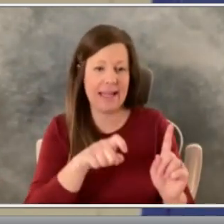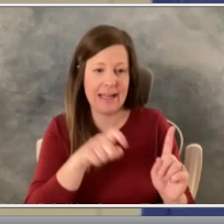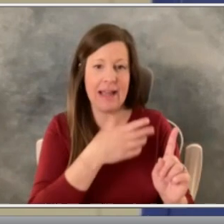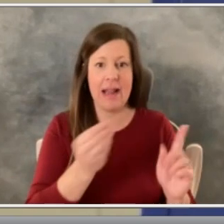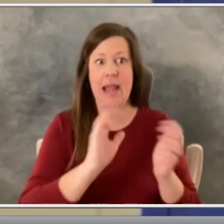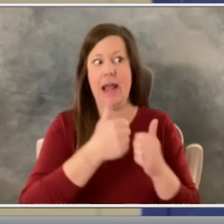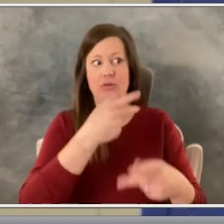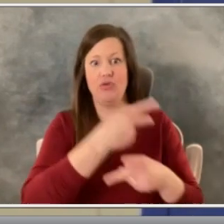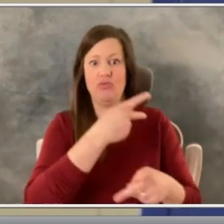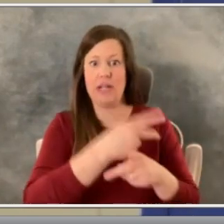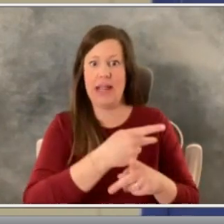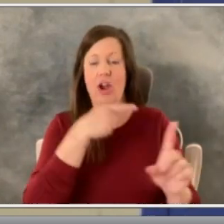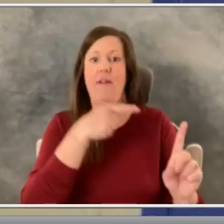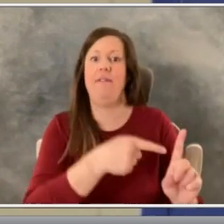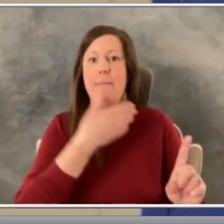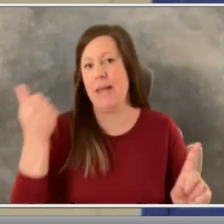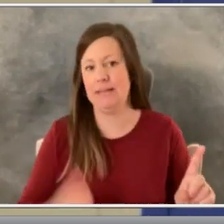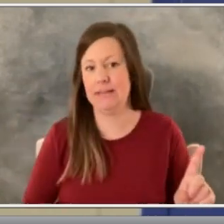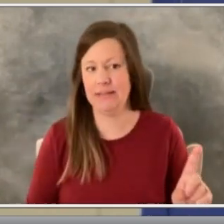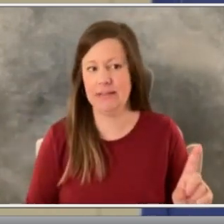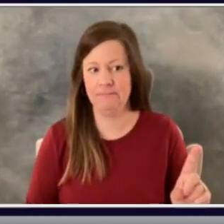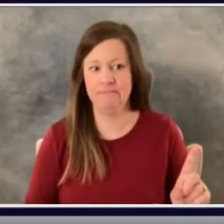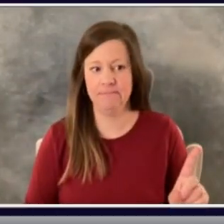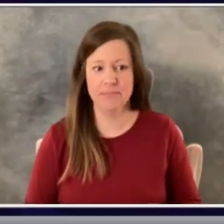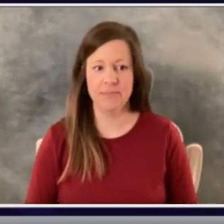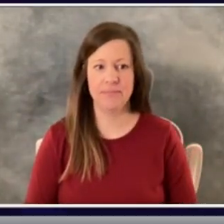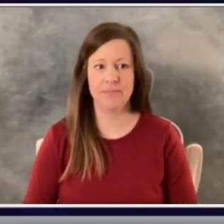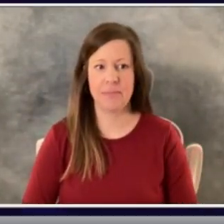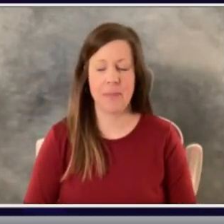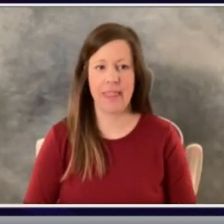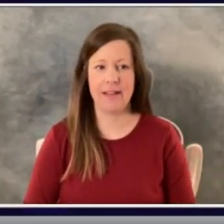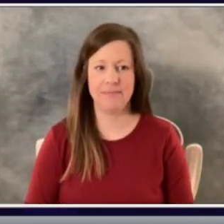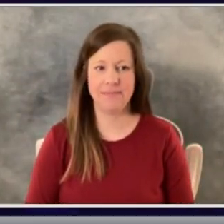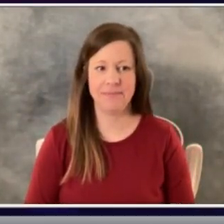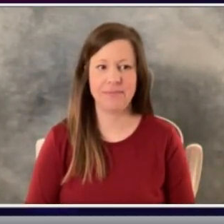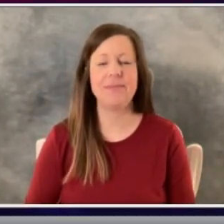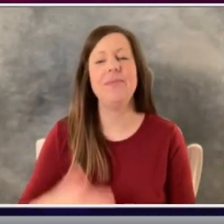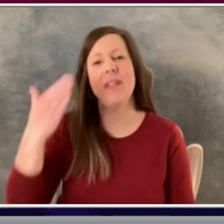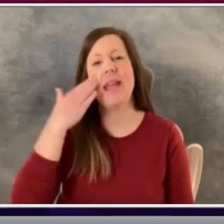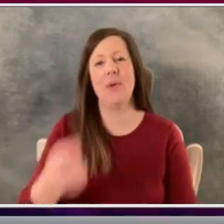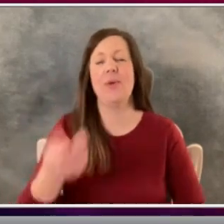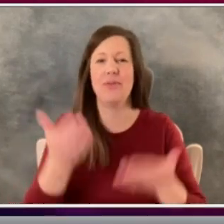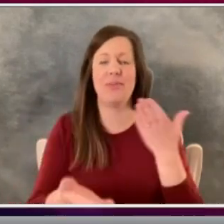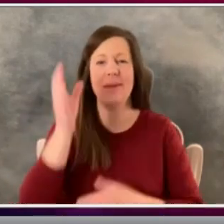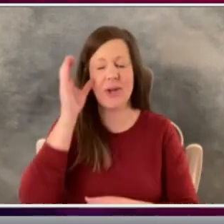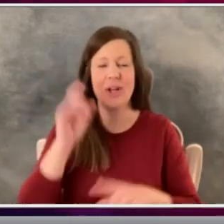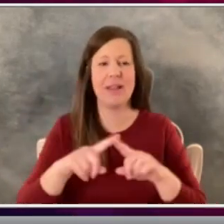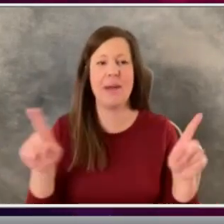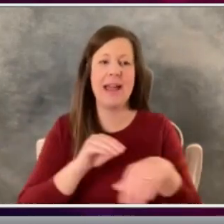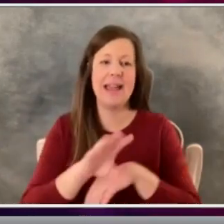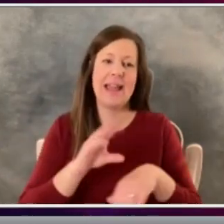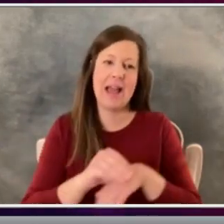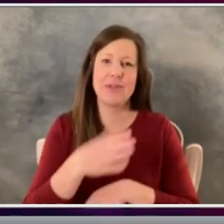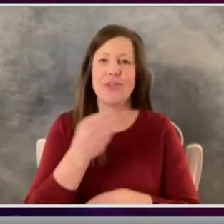care with his needs. So often, I know you've probably heard this, the counselors, and Michelle has